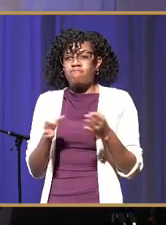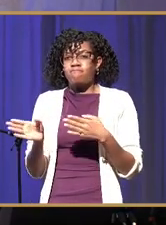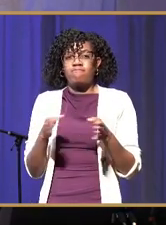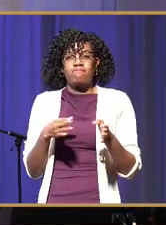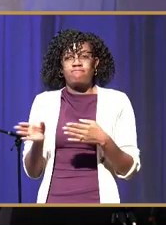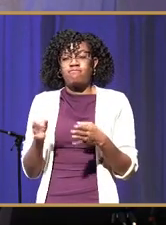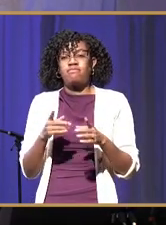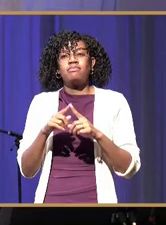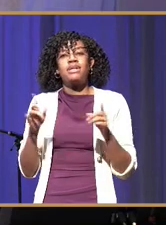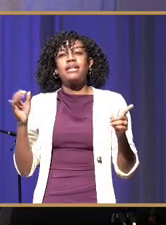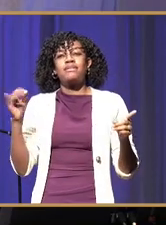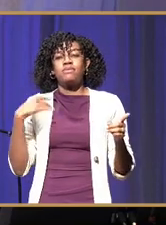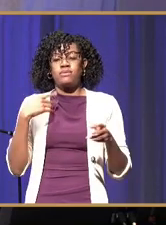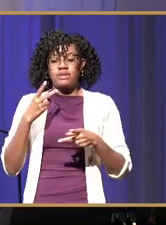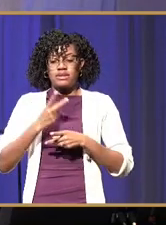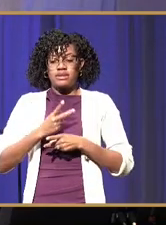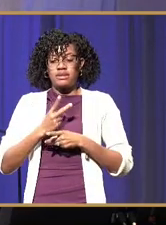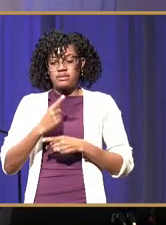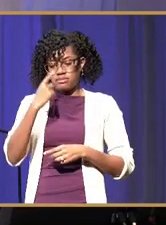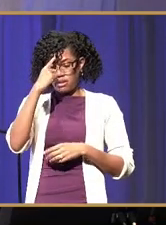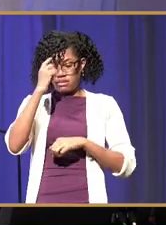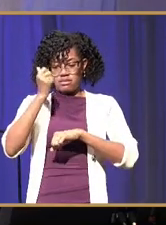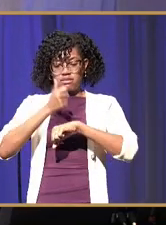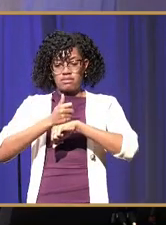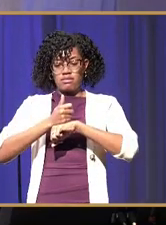But if you stay in the mindset